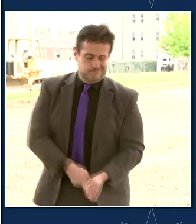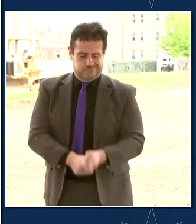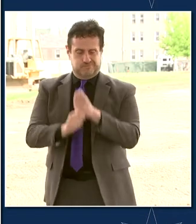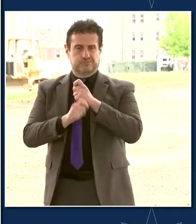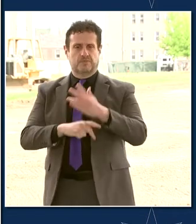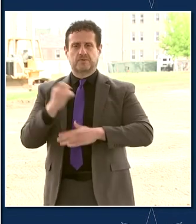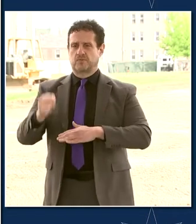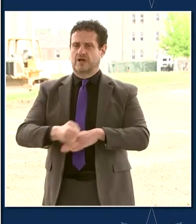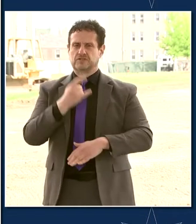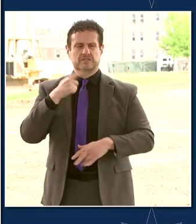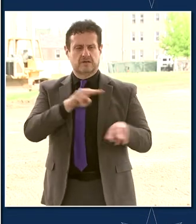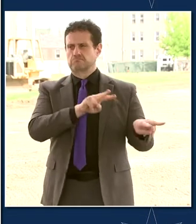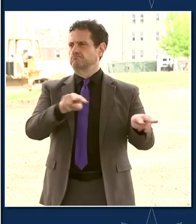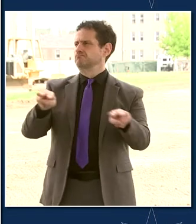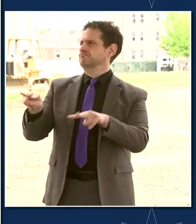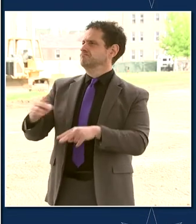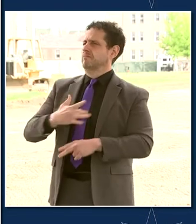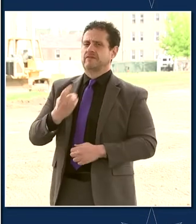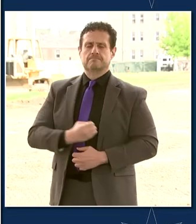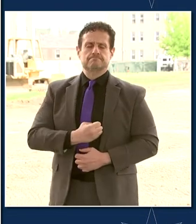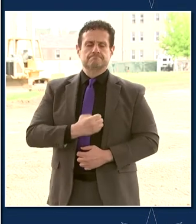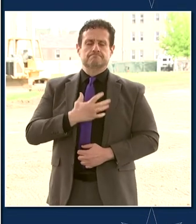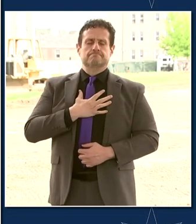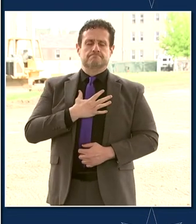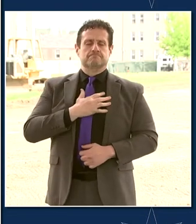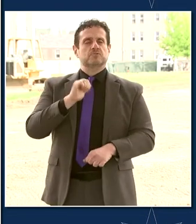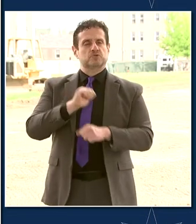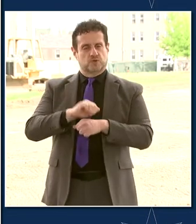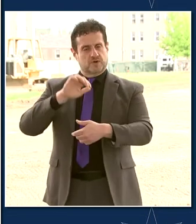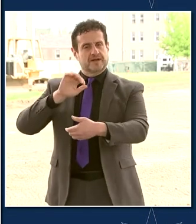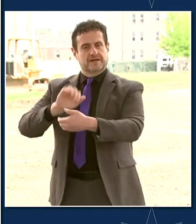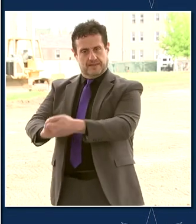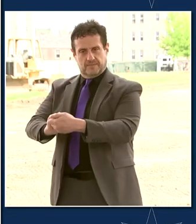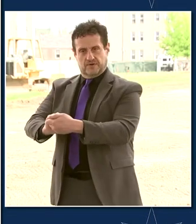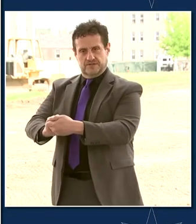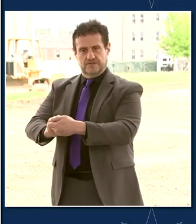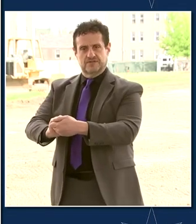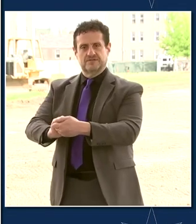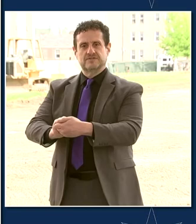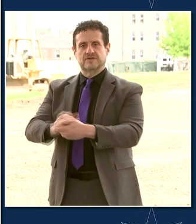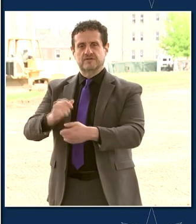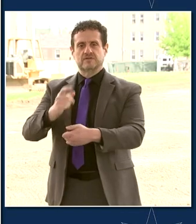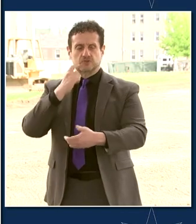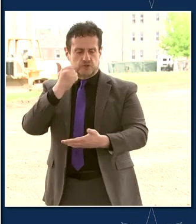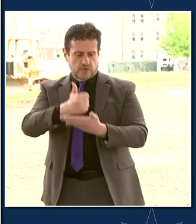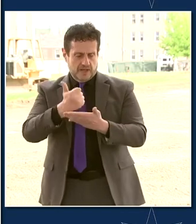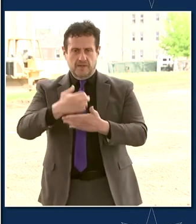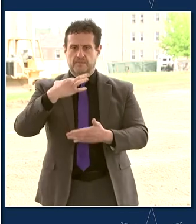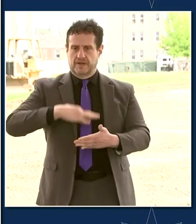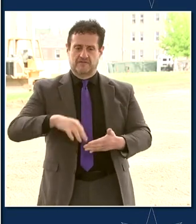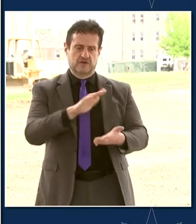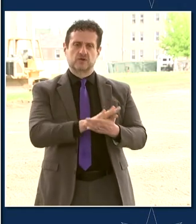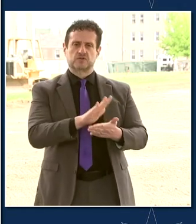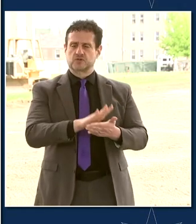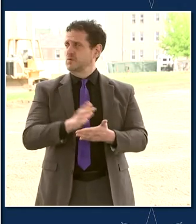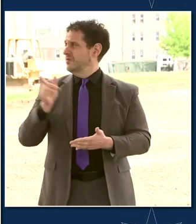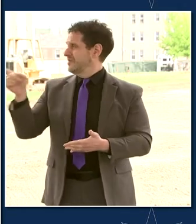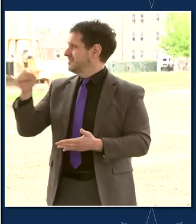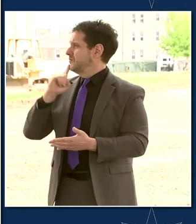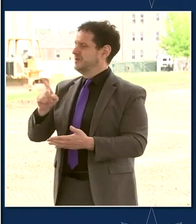It warms my heart to be able to do this in collaboration and be able to get this done for a school that so needed